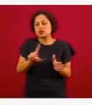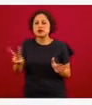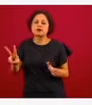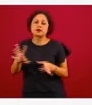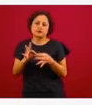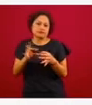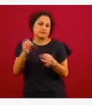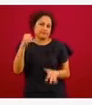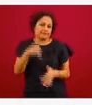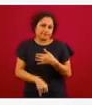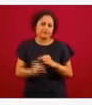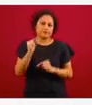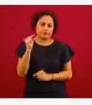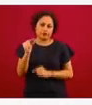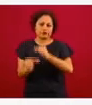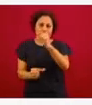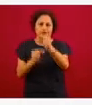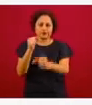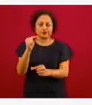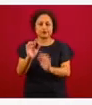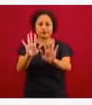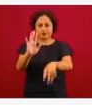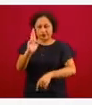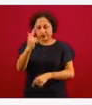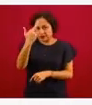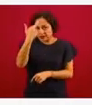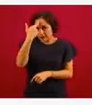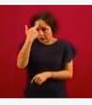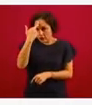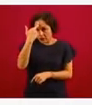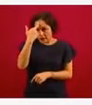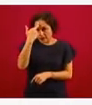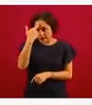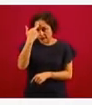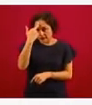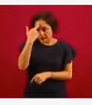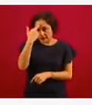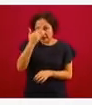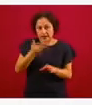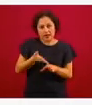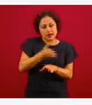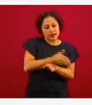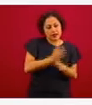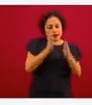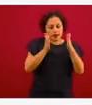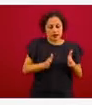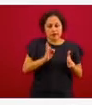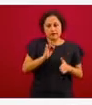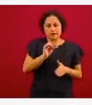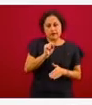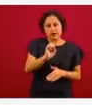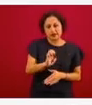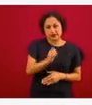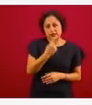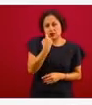go into further detail. At the beginning of next week, we will be talking about each